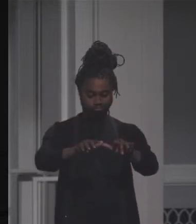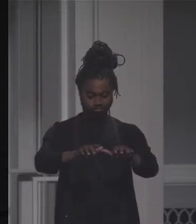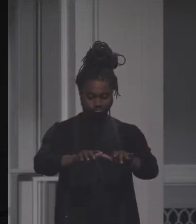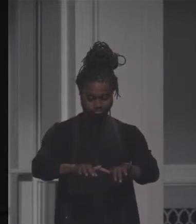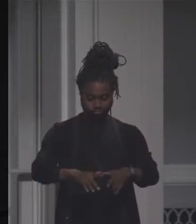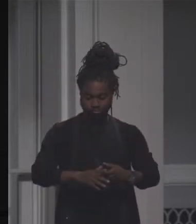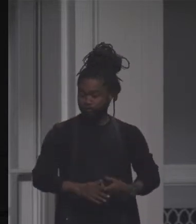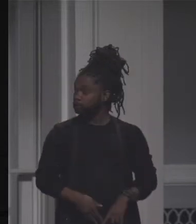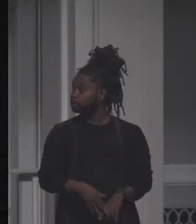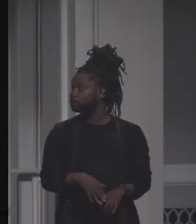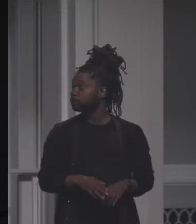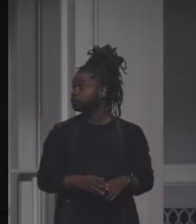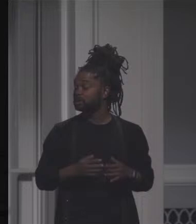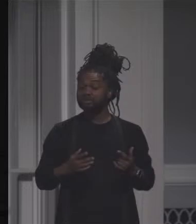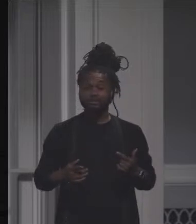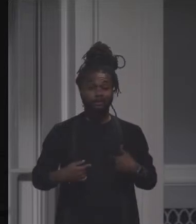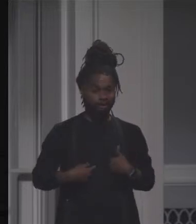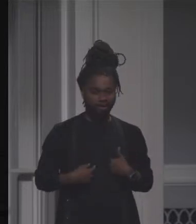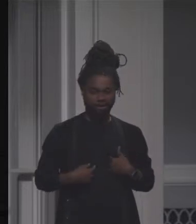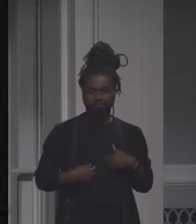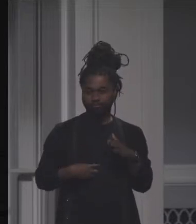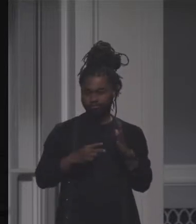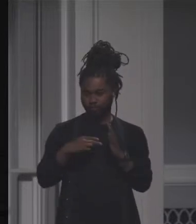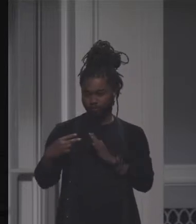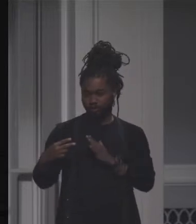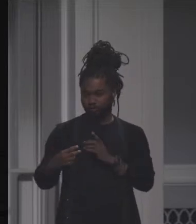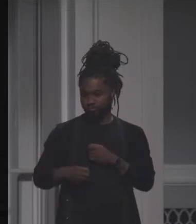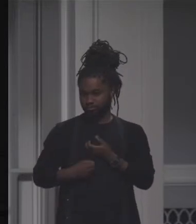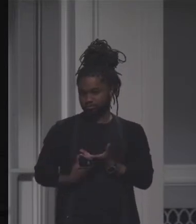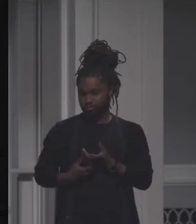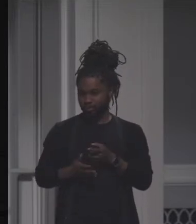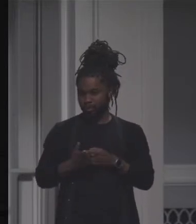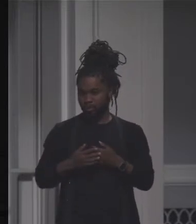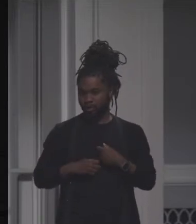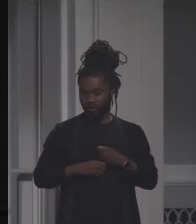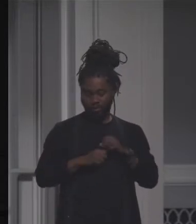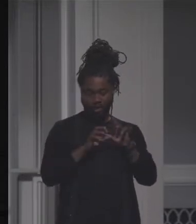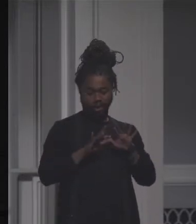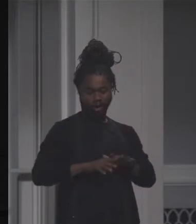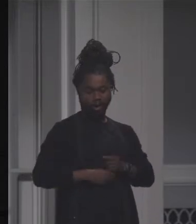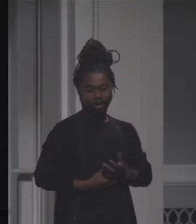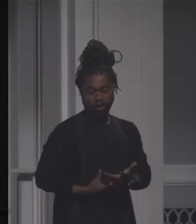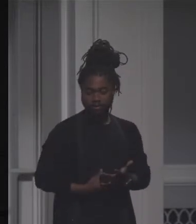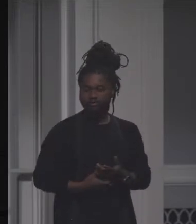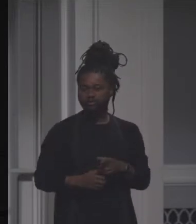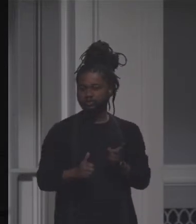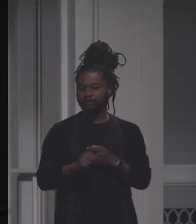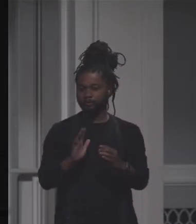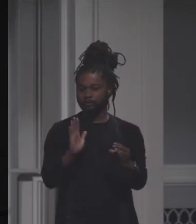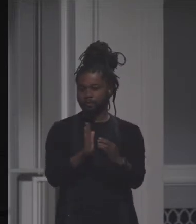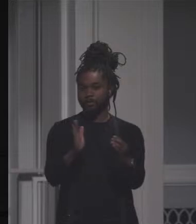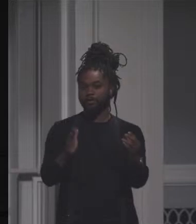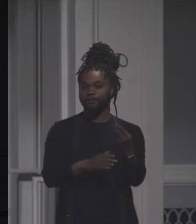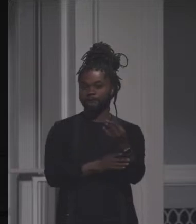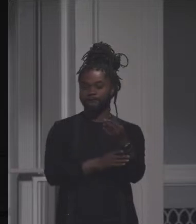So I'm going to read you what fell out when I just began. This is the first paragraph of Hild.